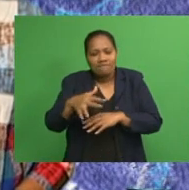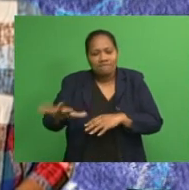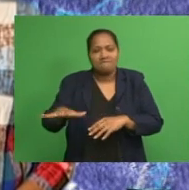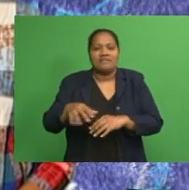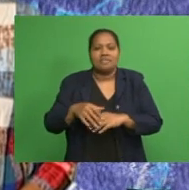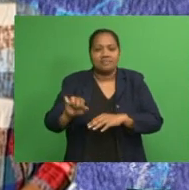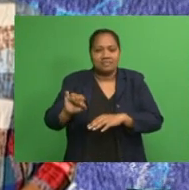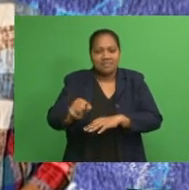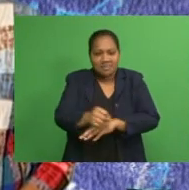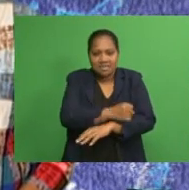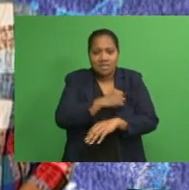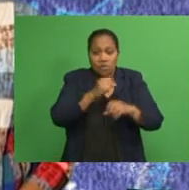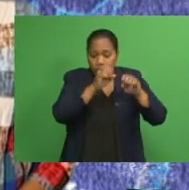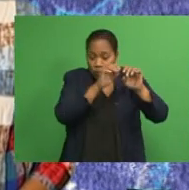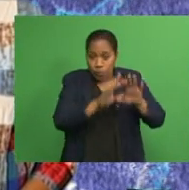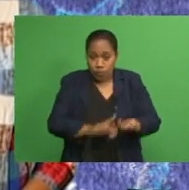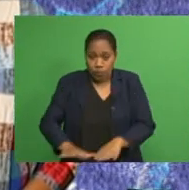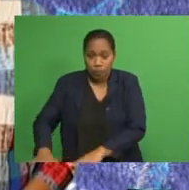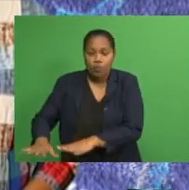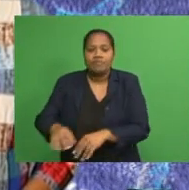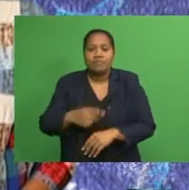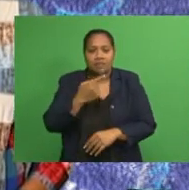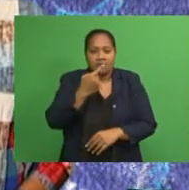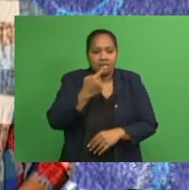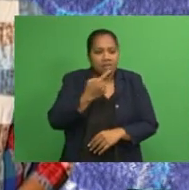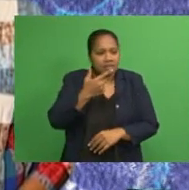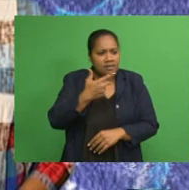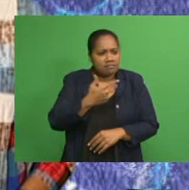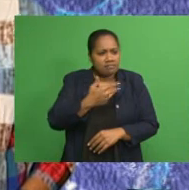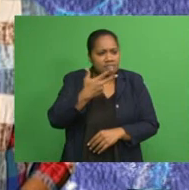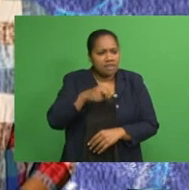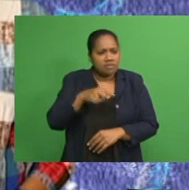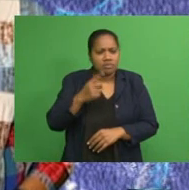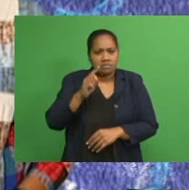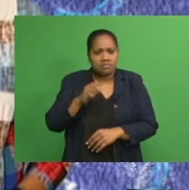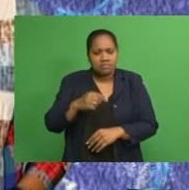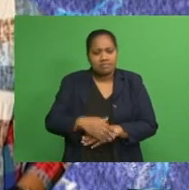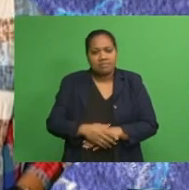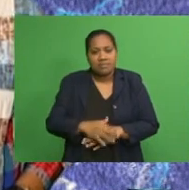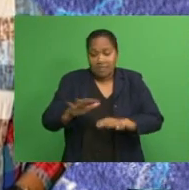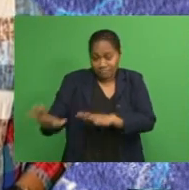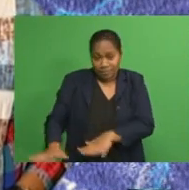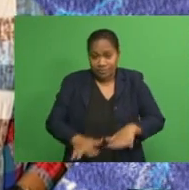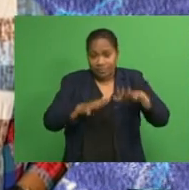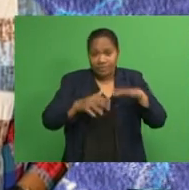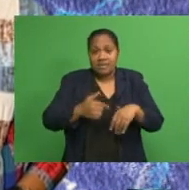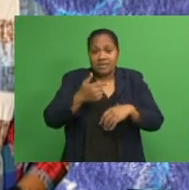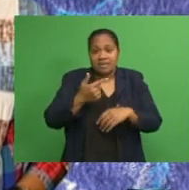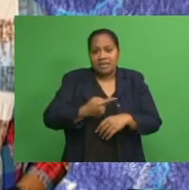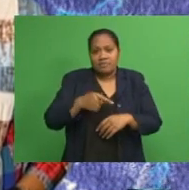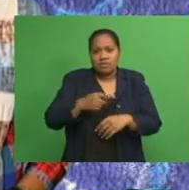the tides, low tide at 1:11 a.m. with high tide at 7:21 a.m. Sunrise